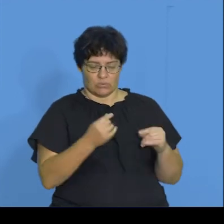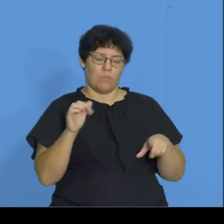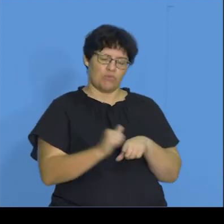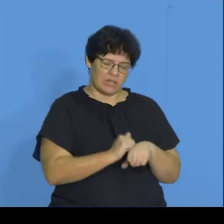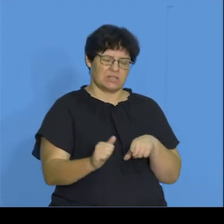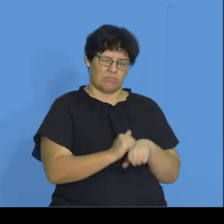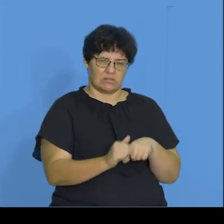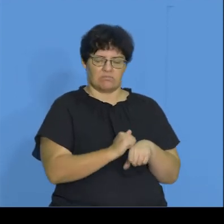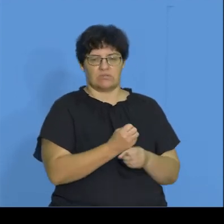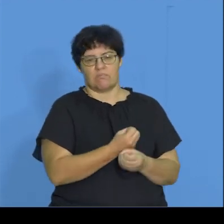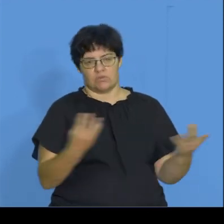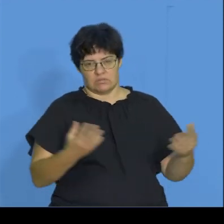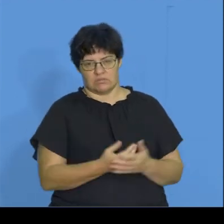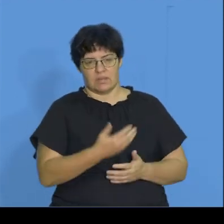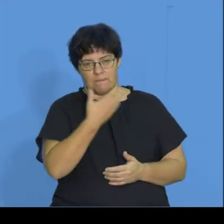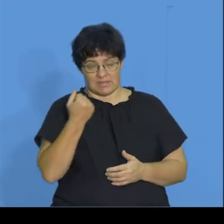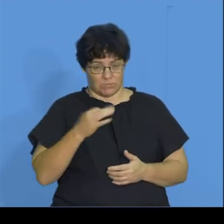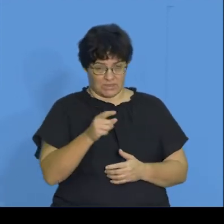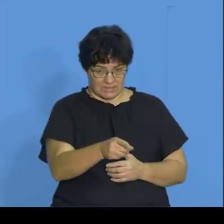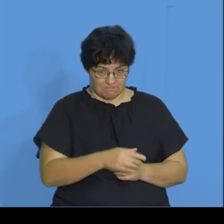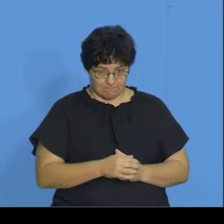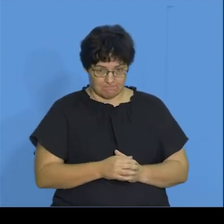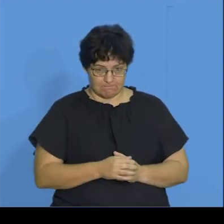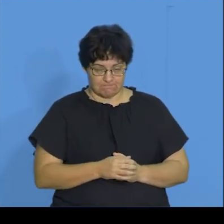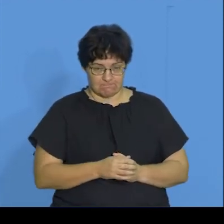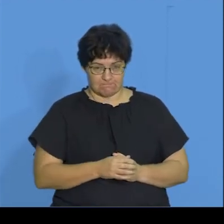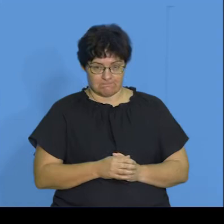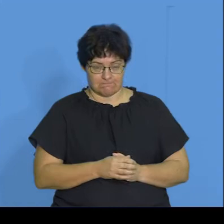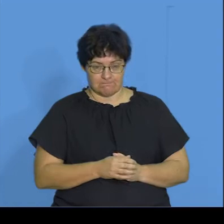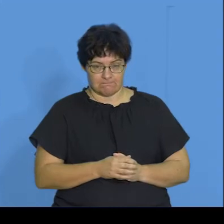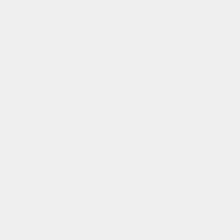to do as much practice as you possibly can. All the best with that.